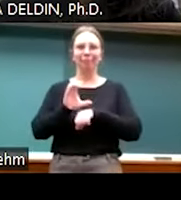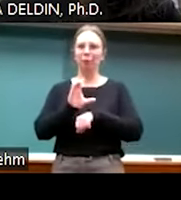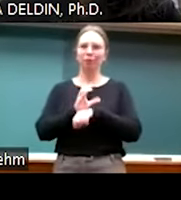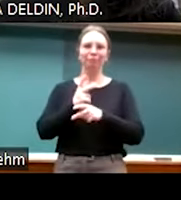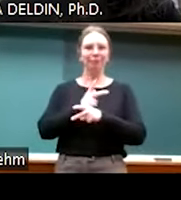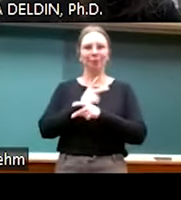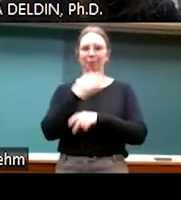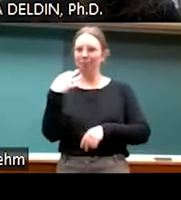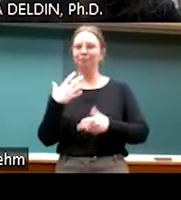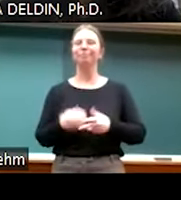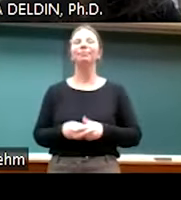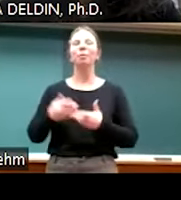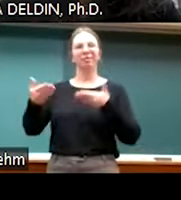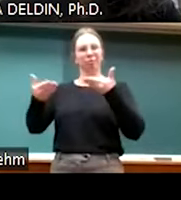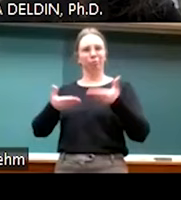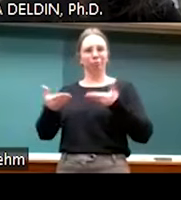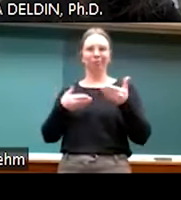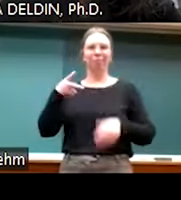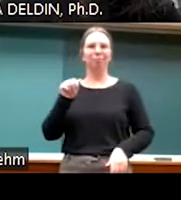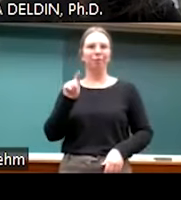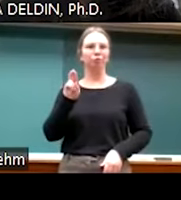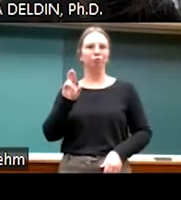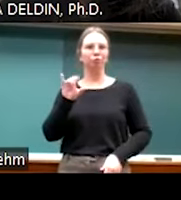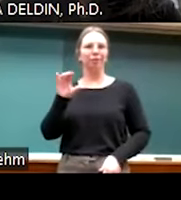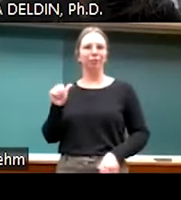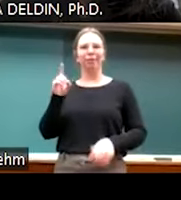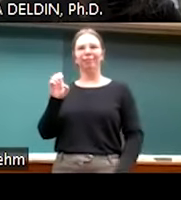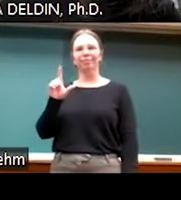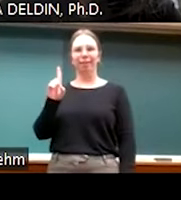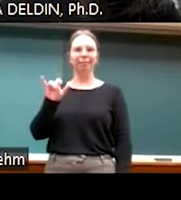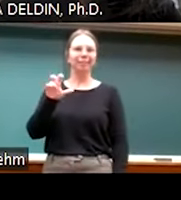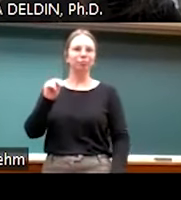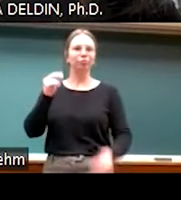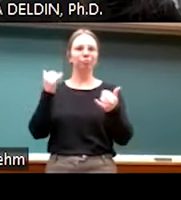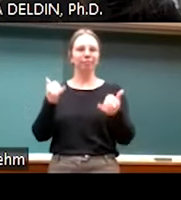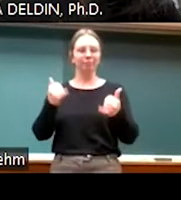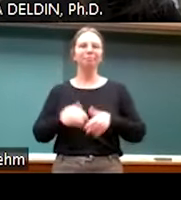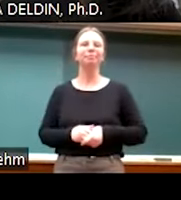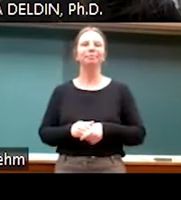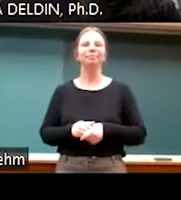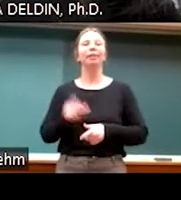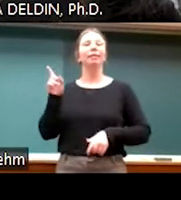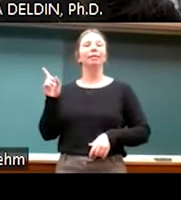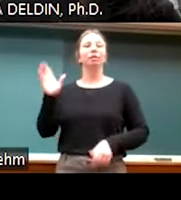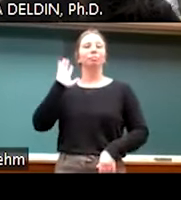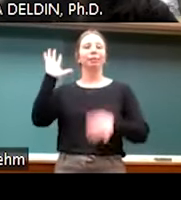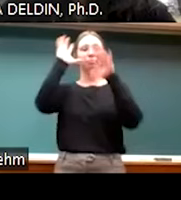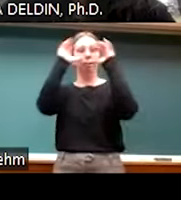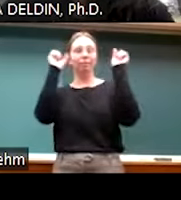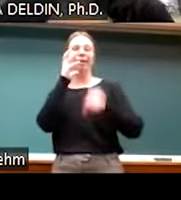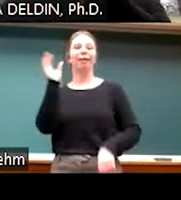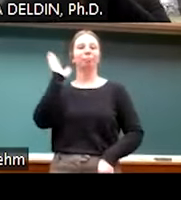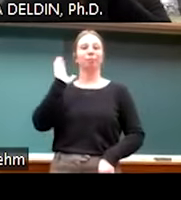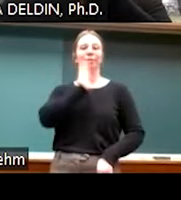where she was a director of clinical training for a number of years. She's past president and past board